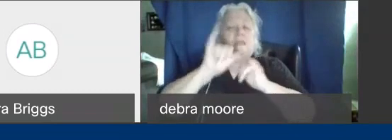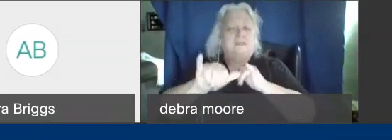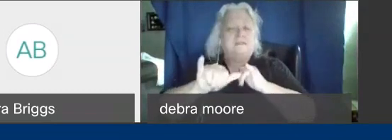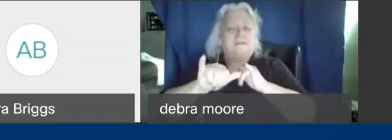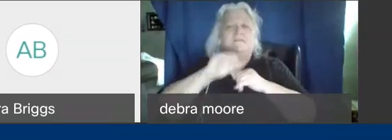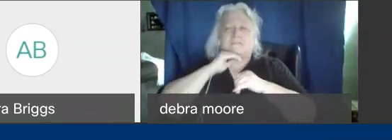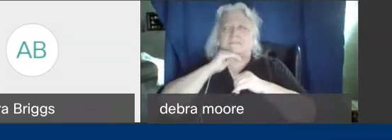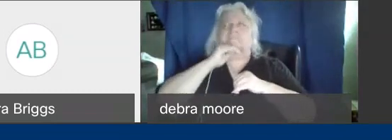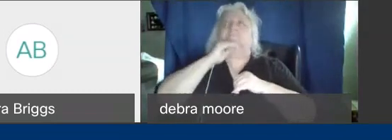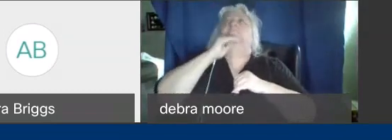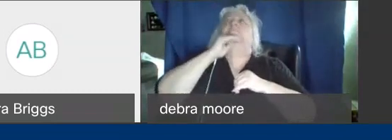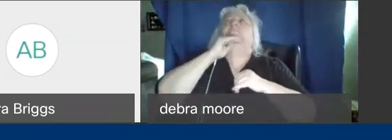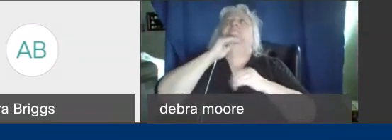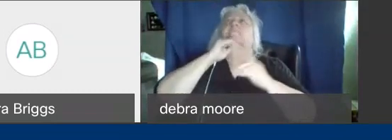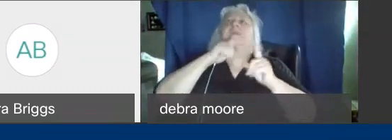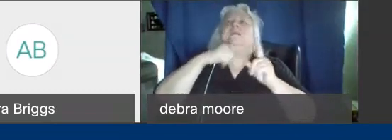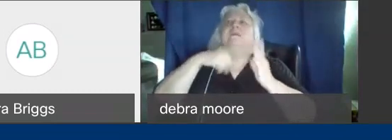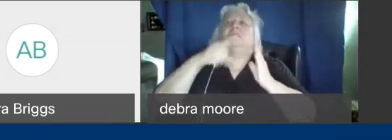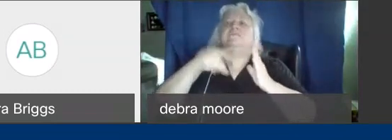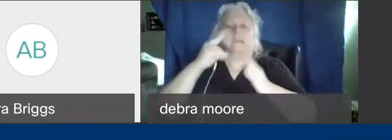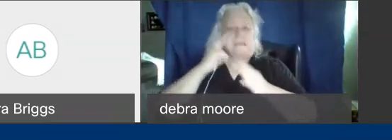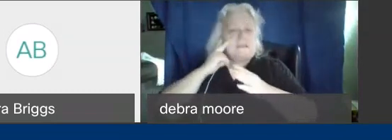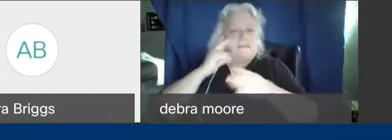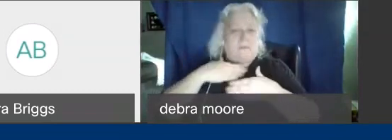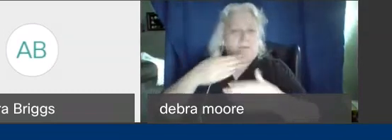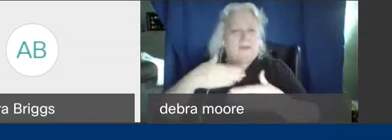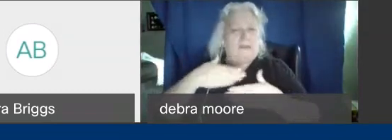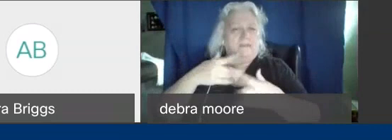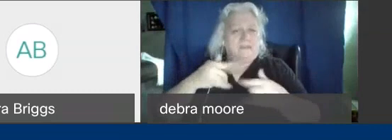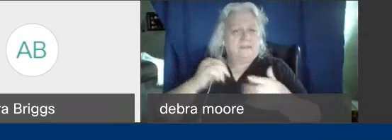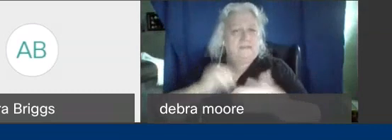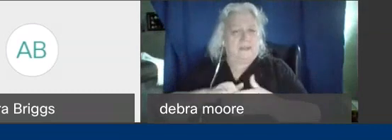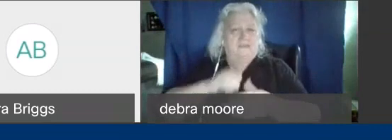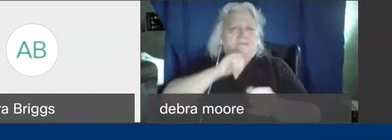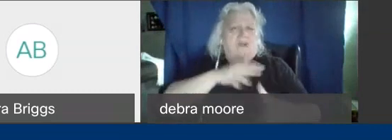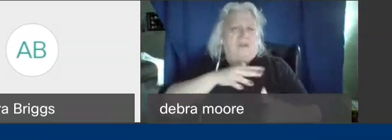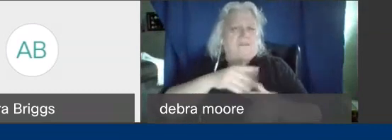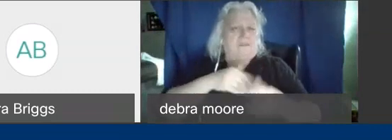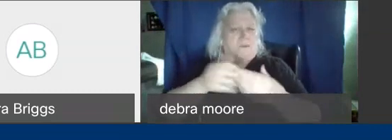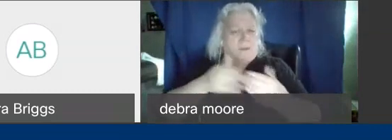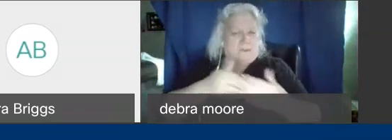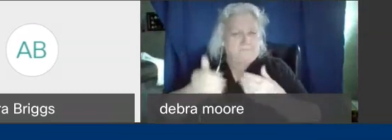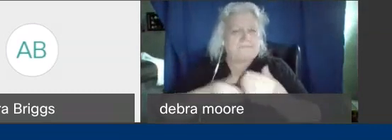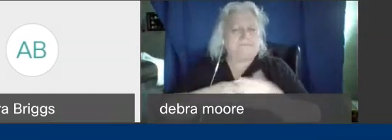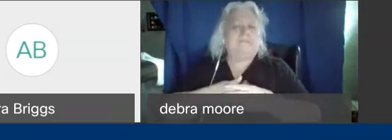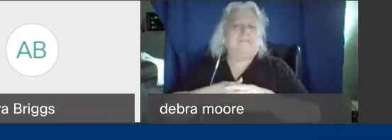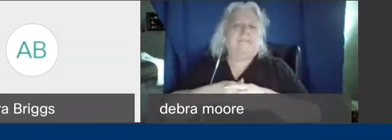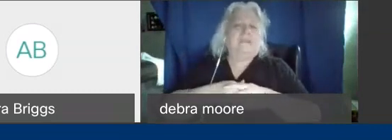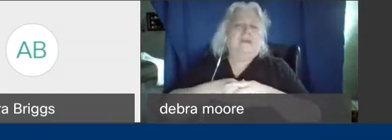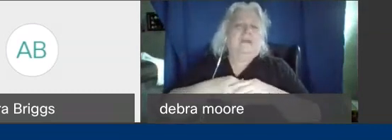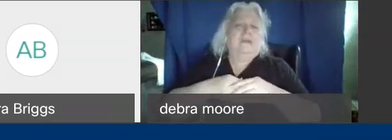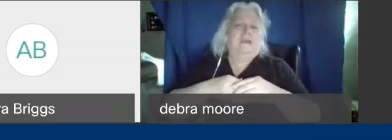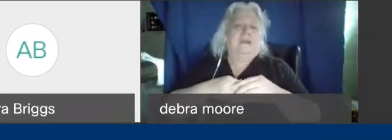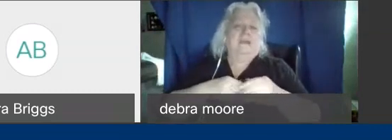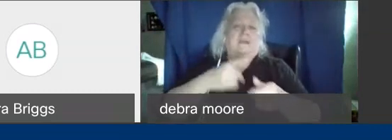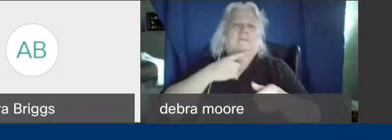off the floor, and you'll be able to check on them often. This is used so that way someone who is experiencing alcohol poisoning is